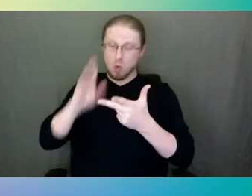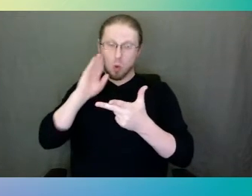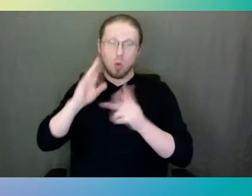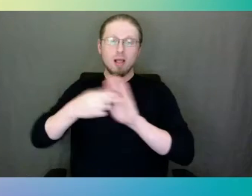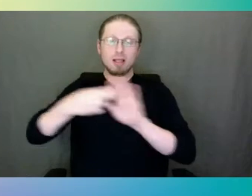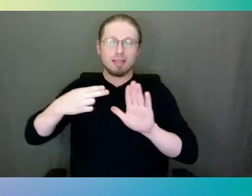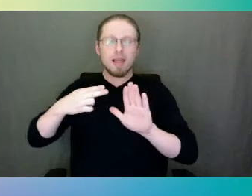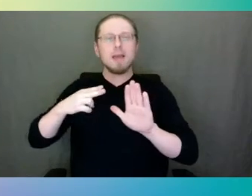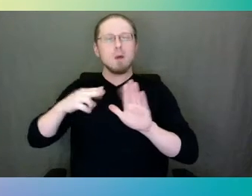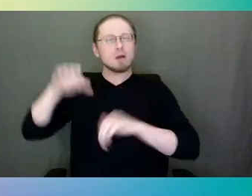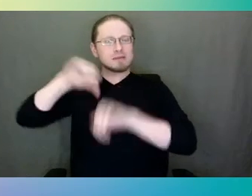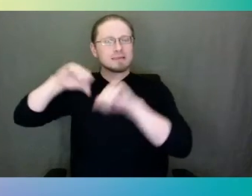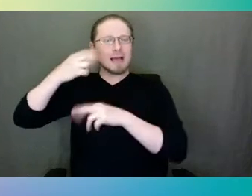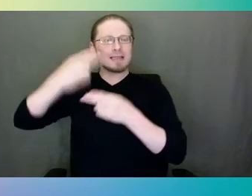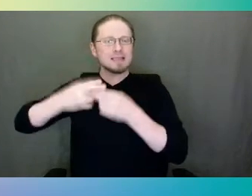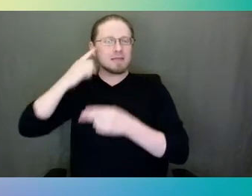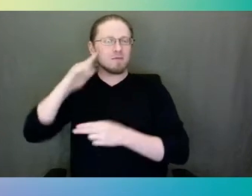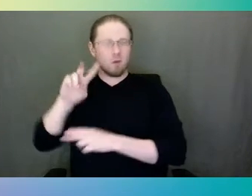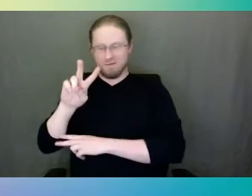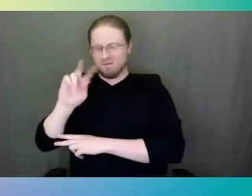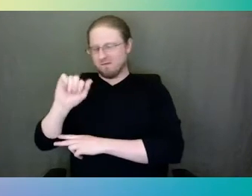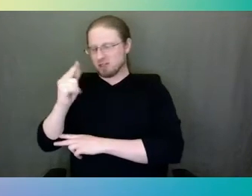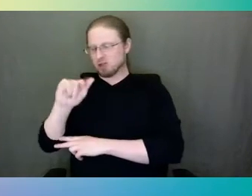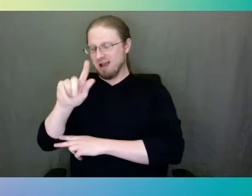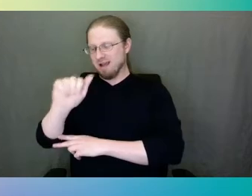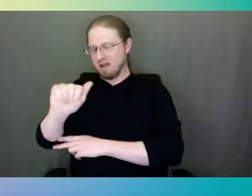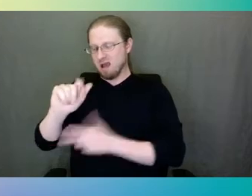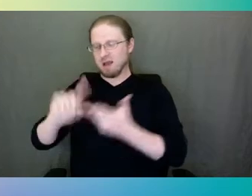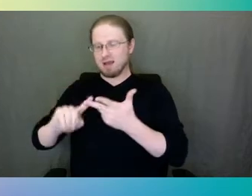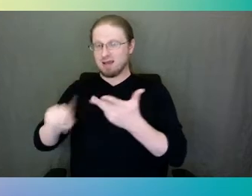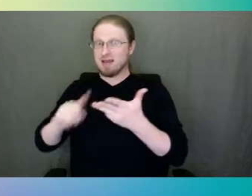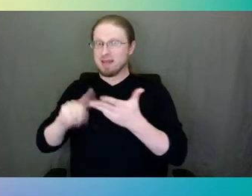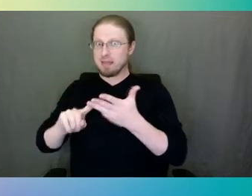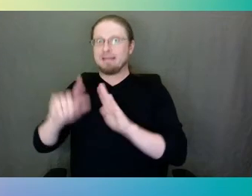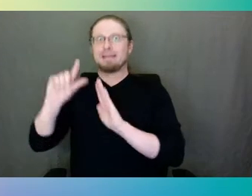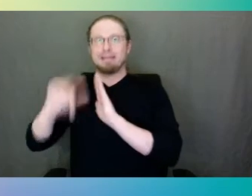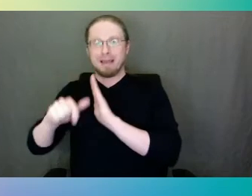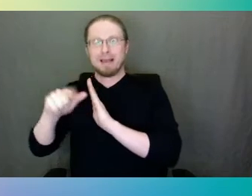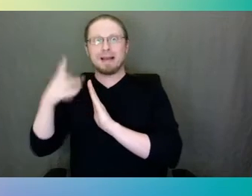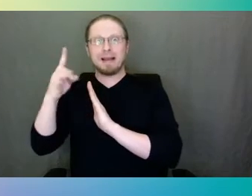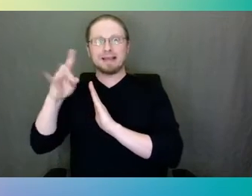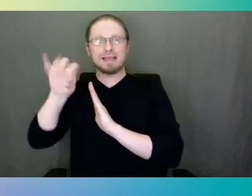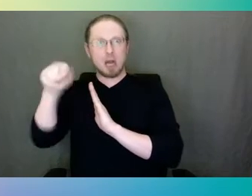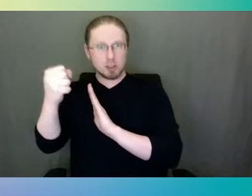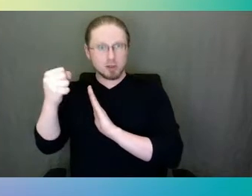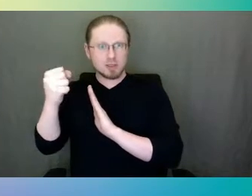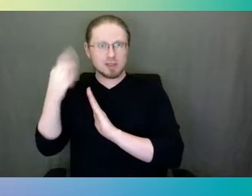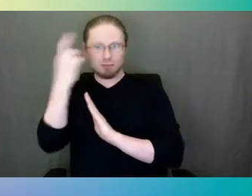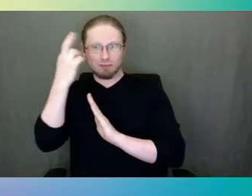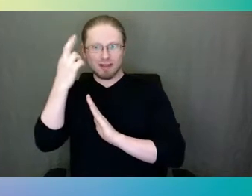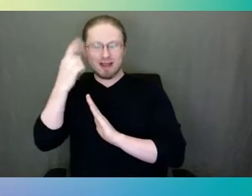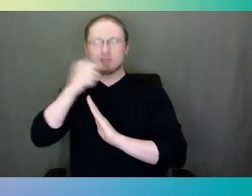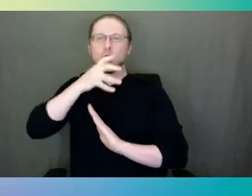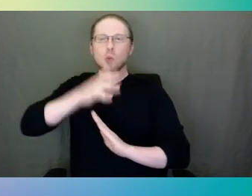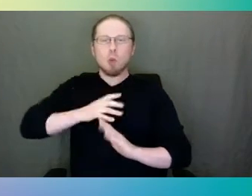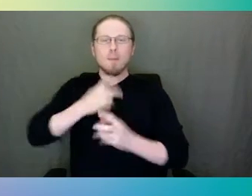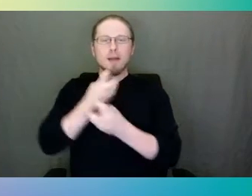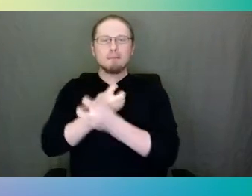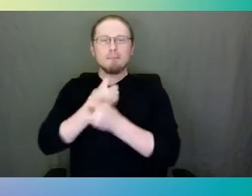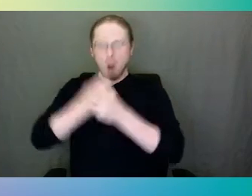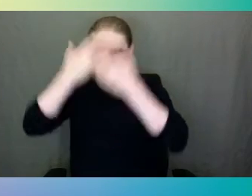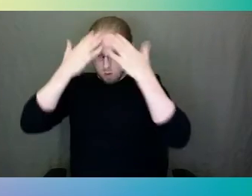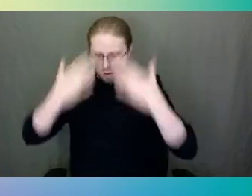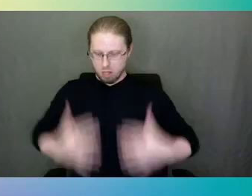until the 1800s that they even realized that the skeleton of a woman was different. Before that, everything was the